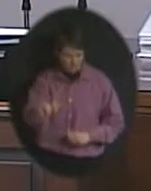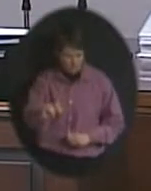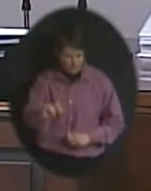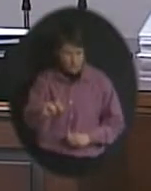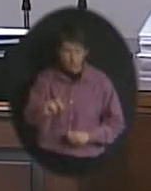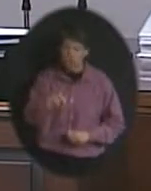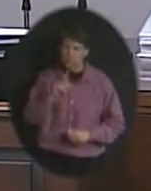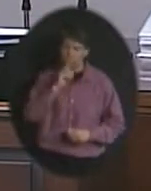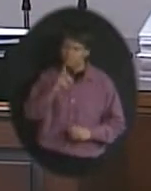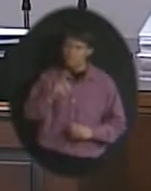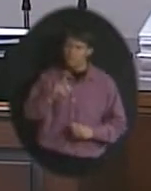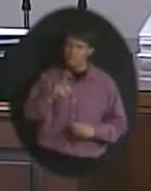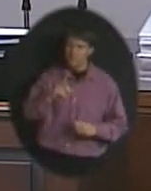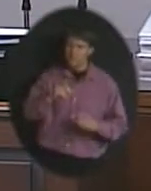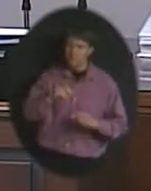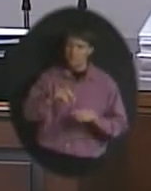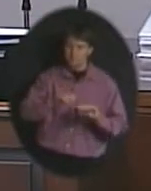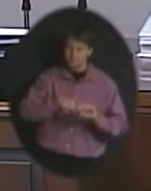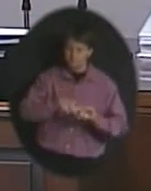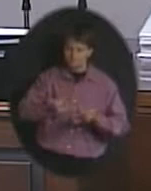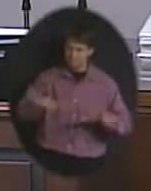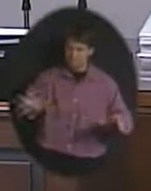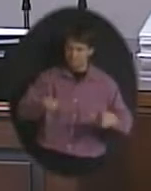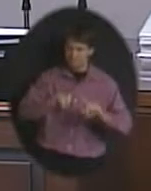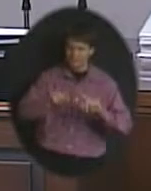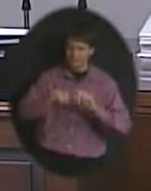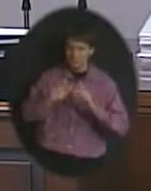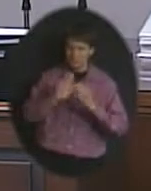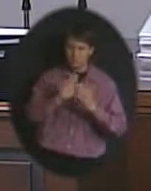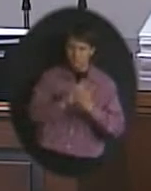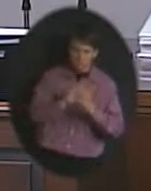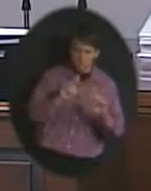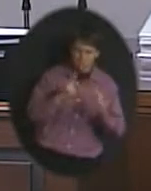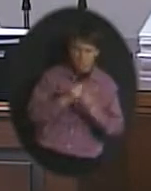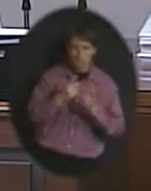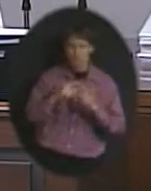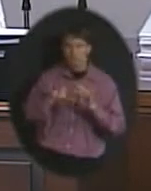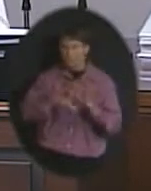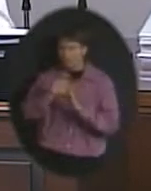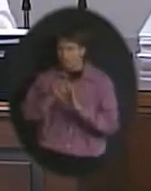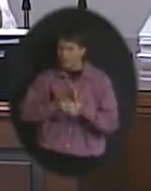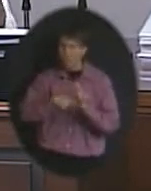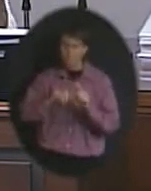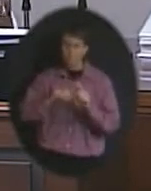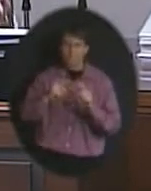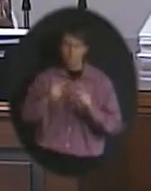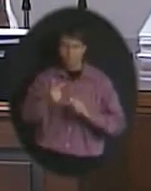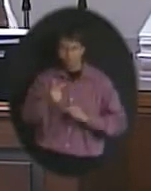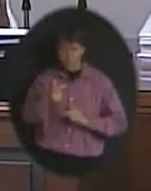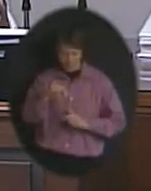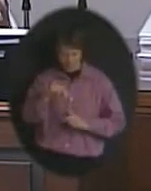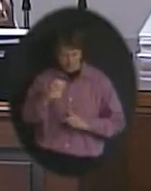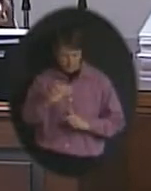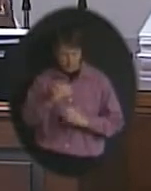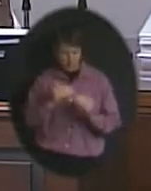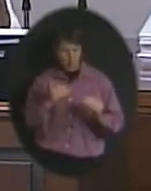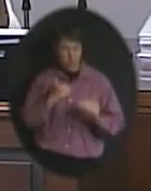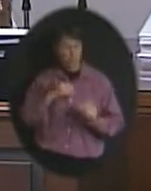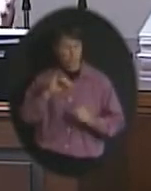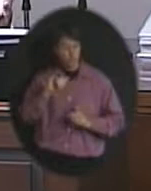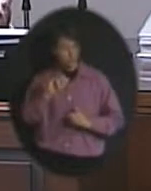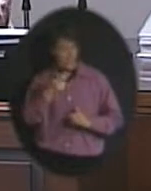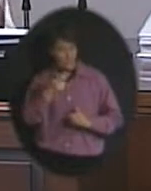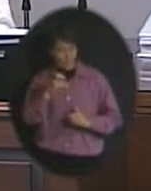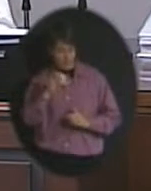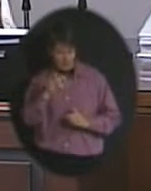of scattered across the district, across grade levels, across curriculums. We had quite a few at ELL. Jan Heinen is here. If